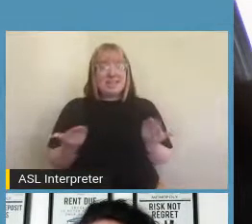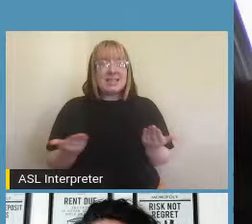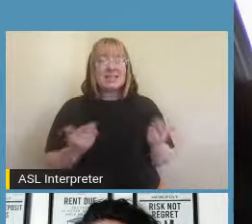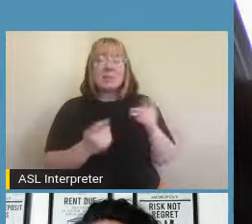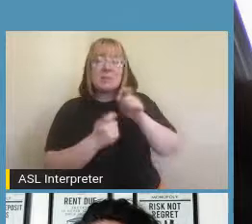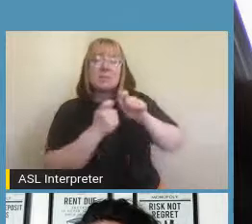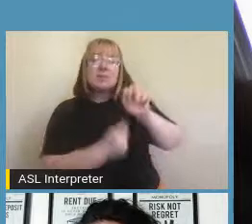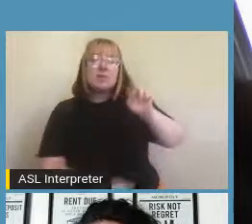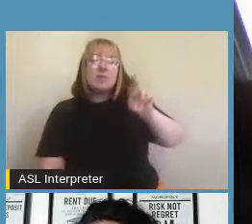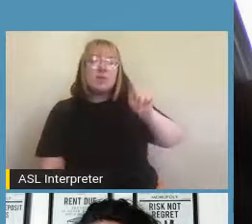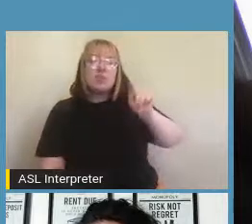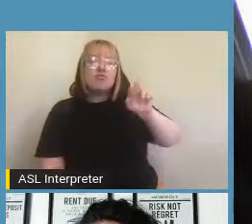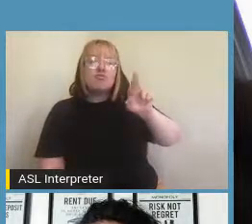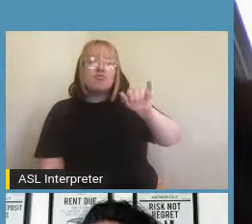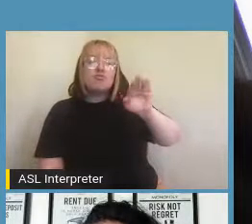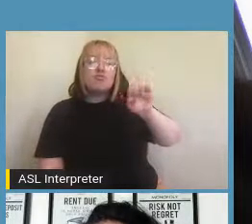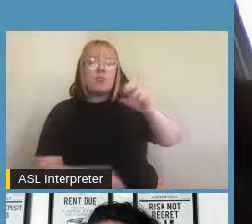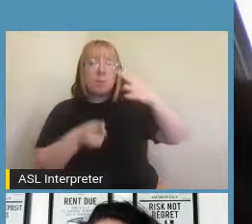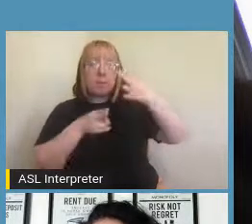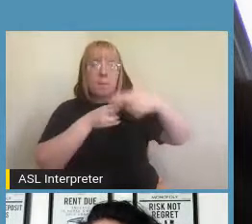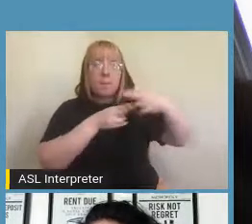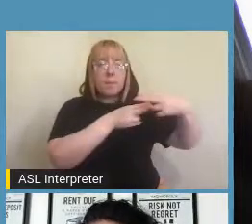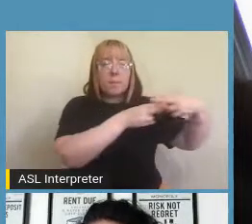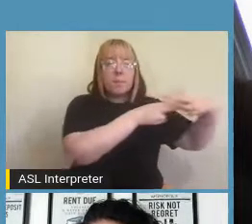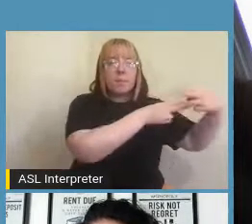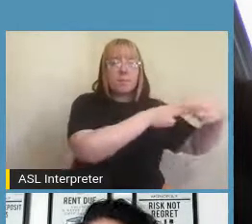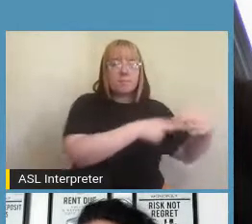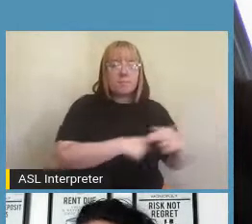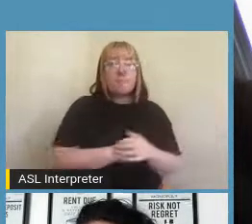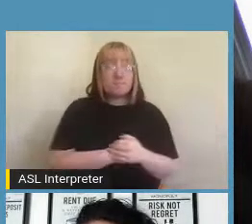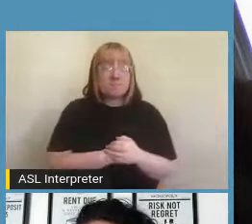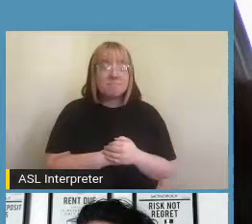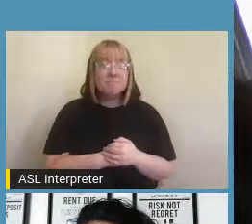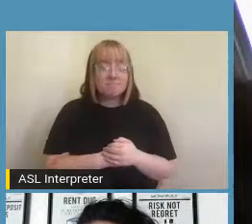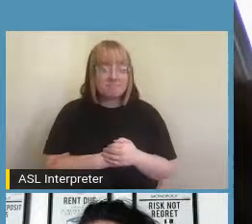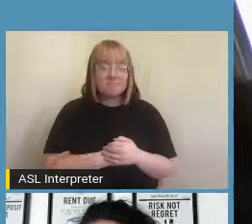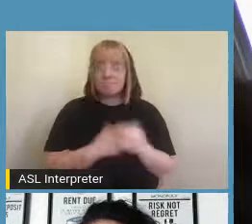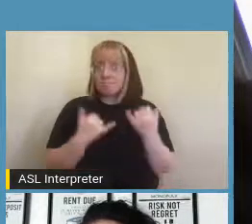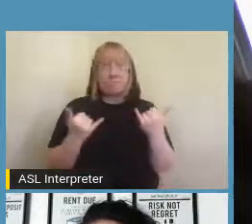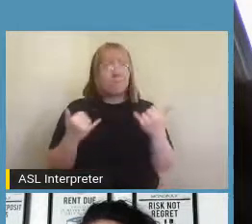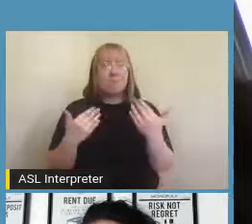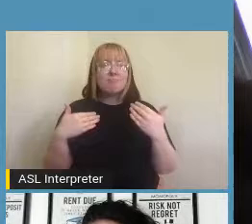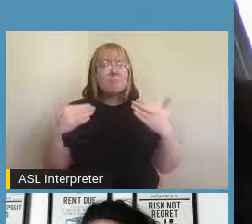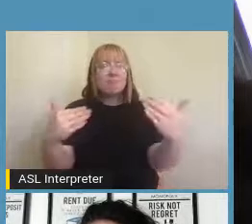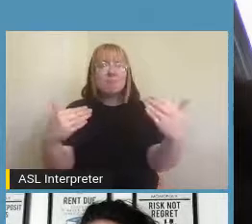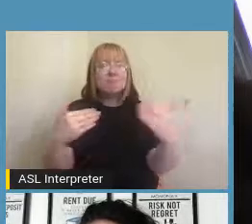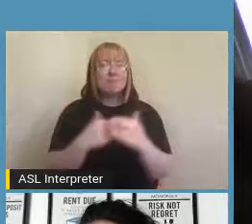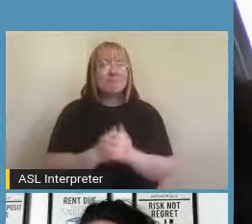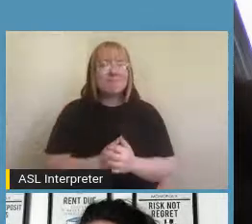Odawa, and Potawatomi nations. And so let's get started.